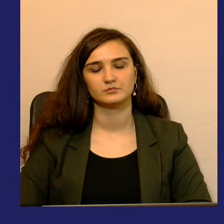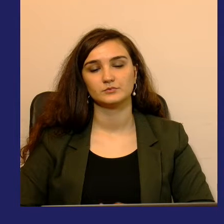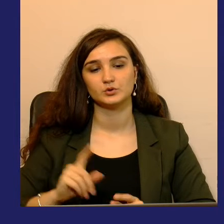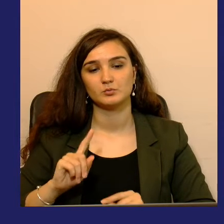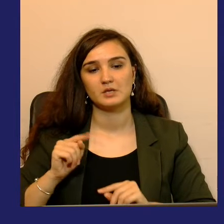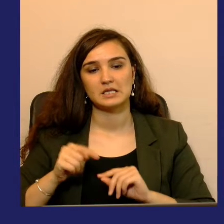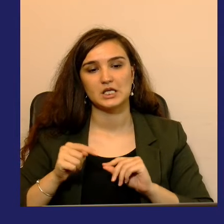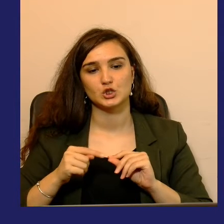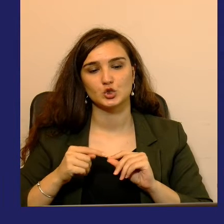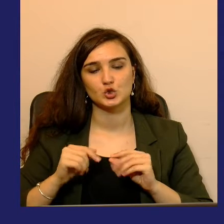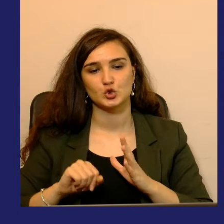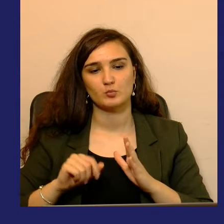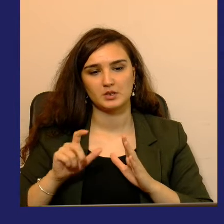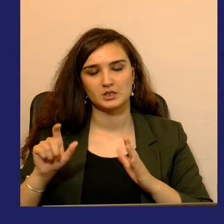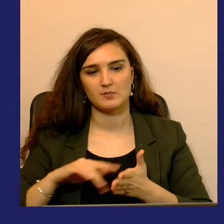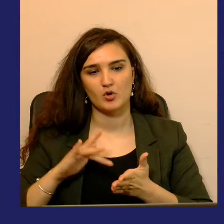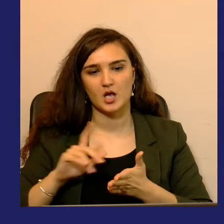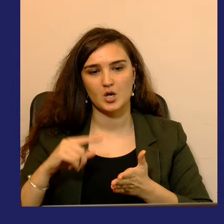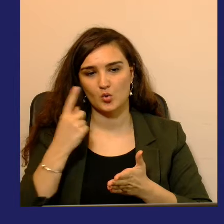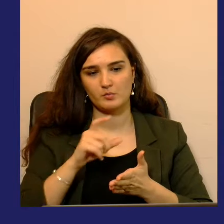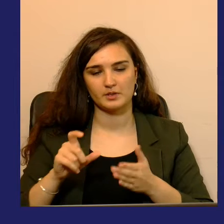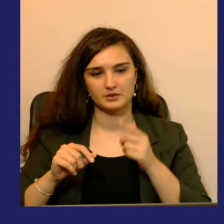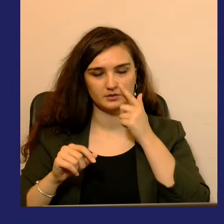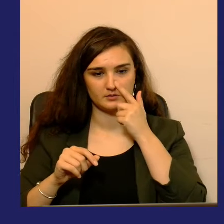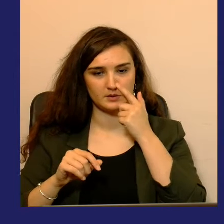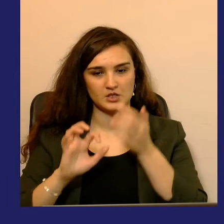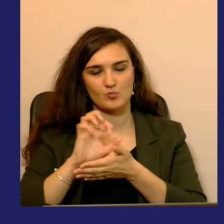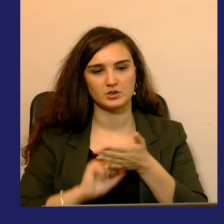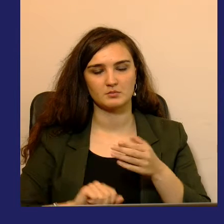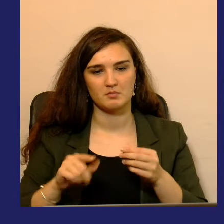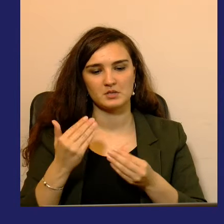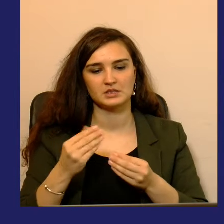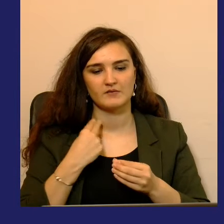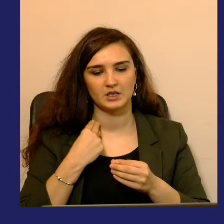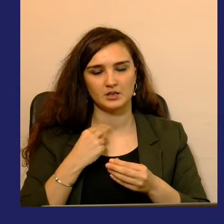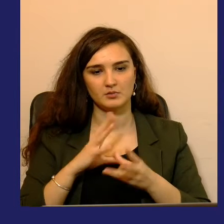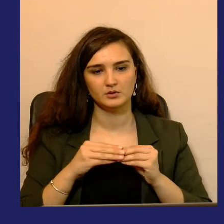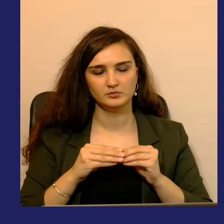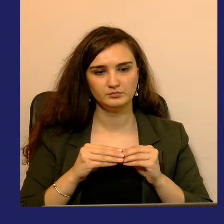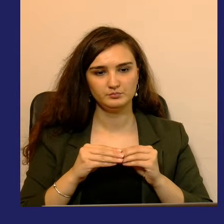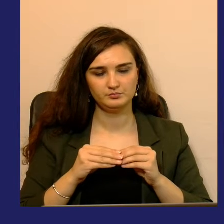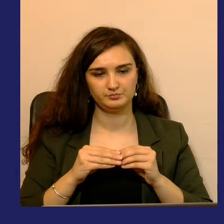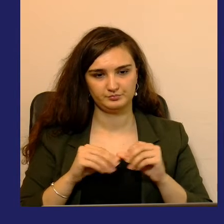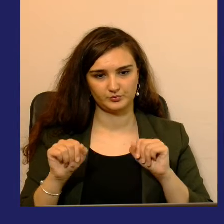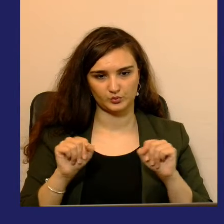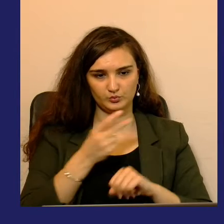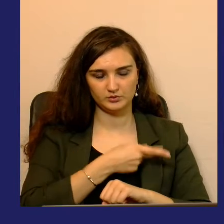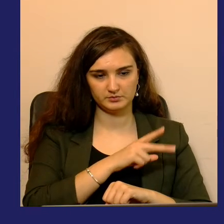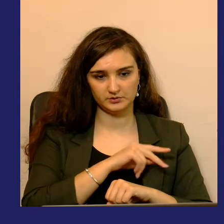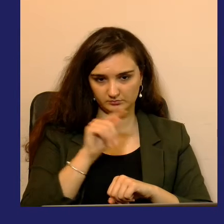total 1,600,000 lari written off. And